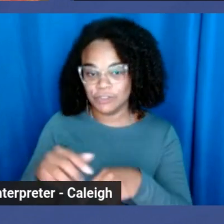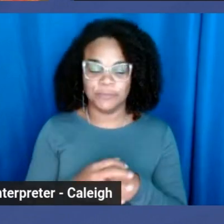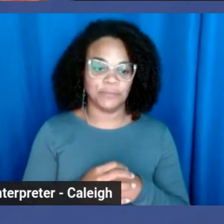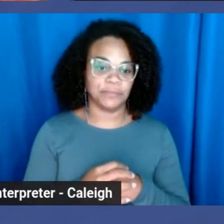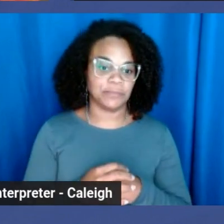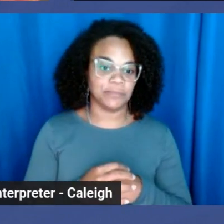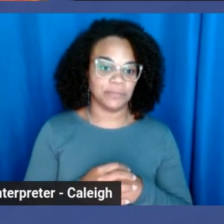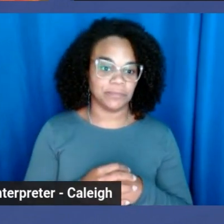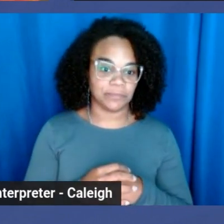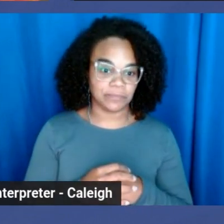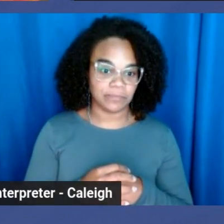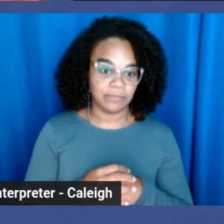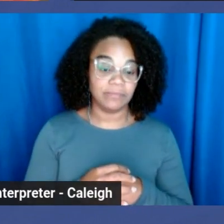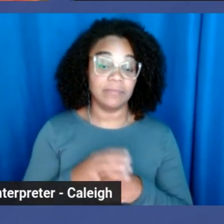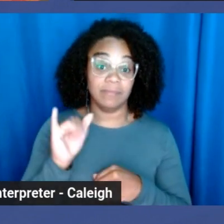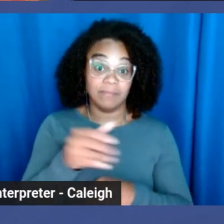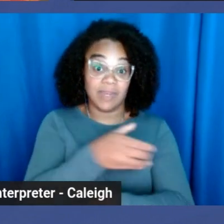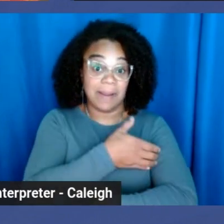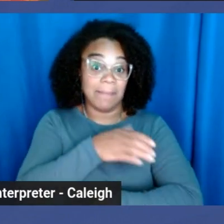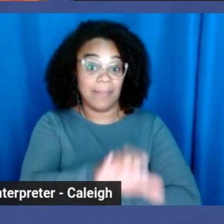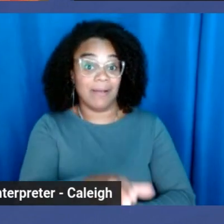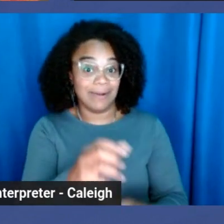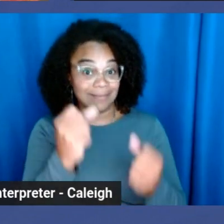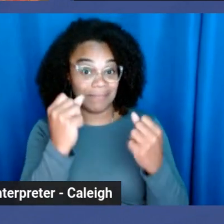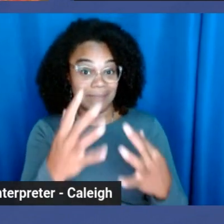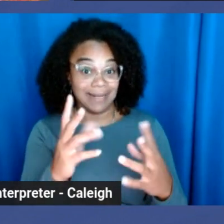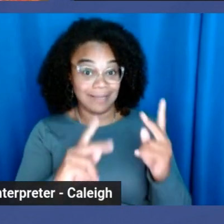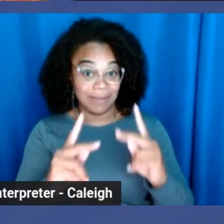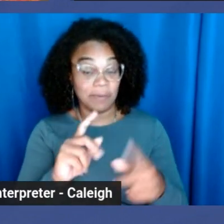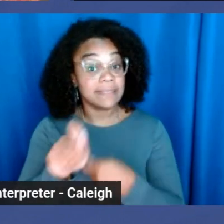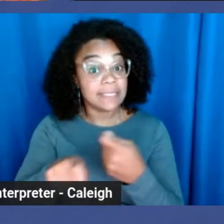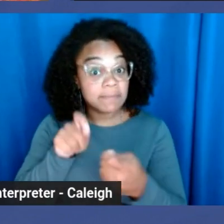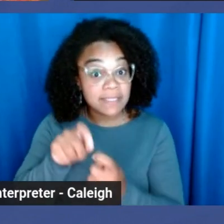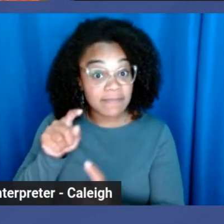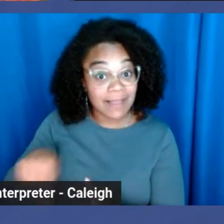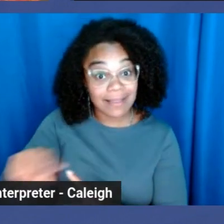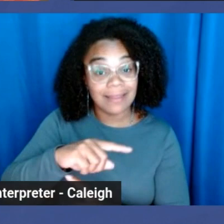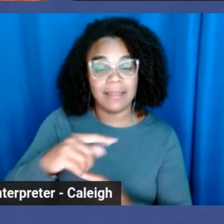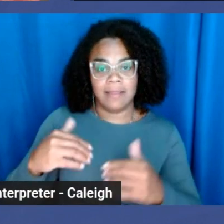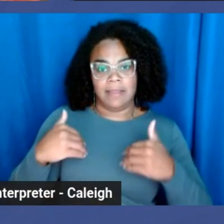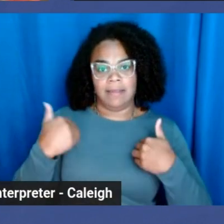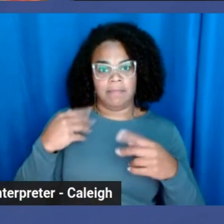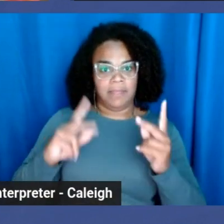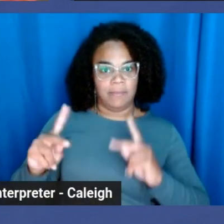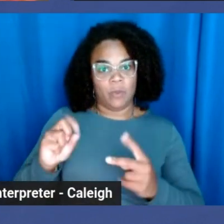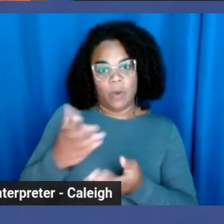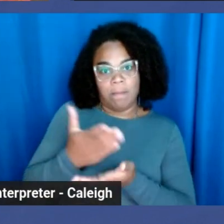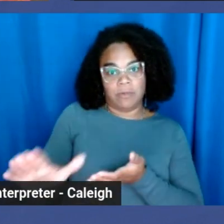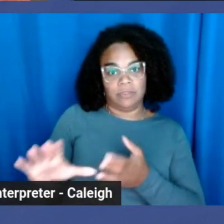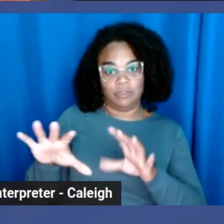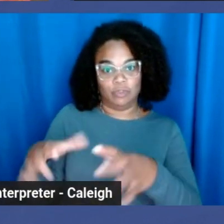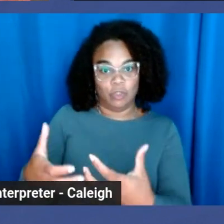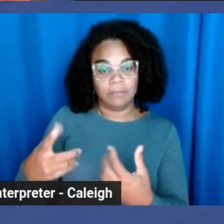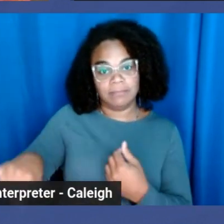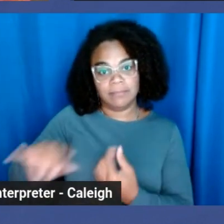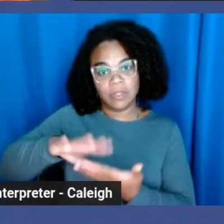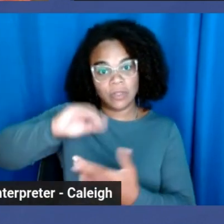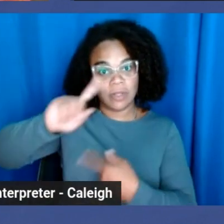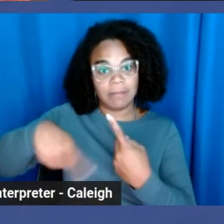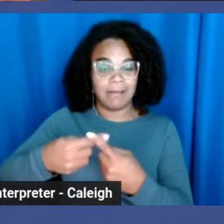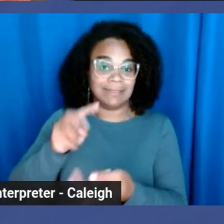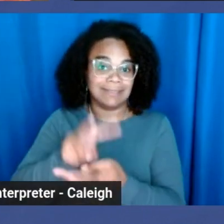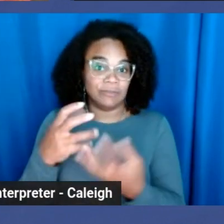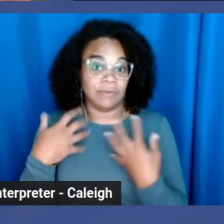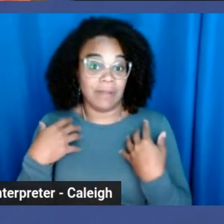And that's empowered lots of people, particularly youth and marginalized groups, to learn about sexual health, rights,